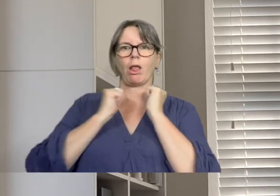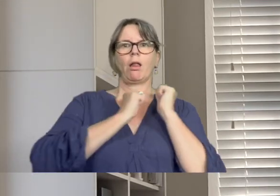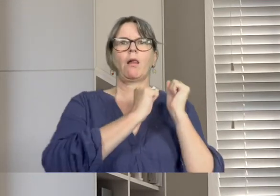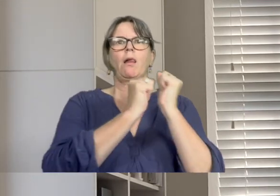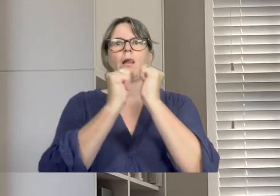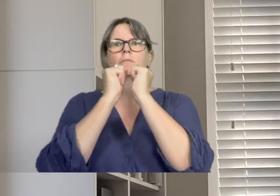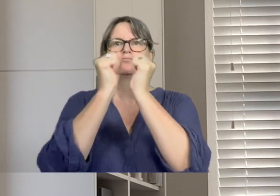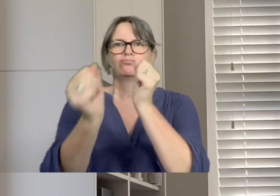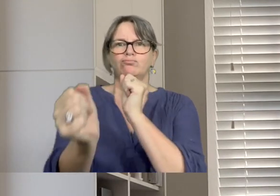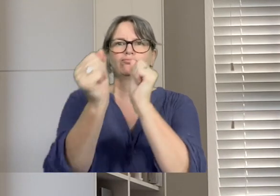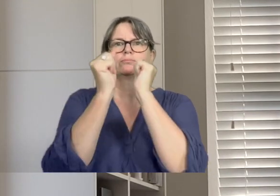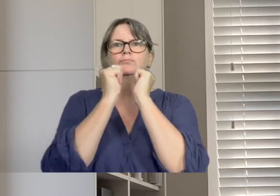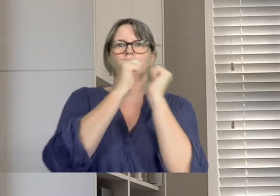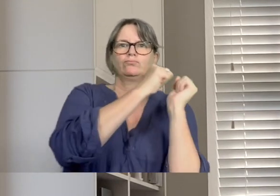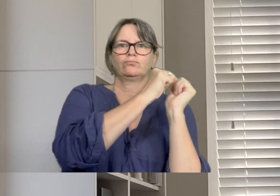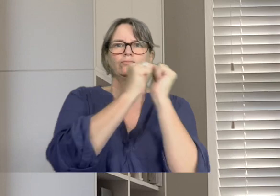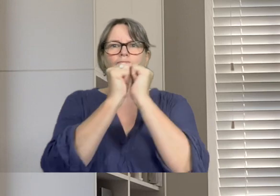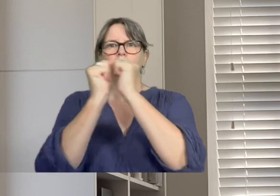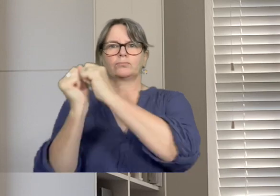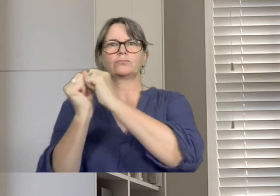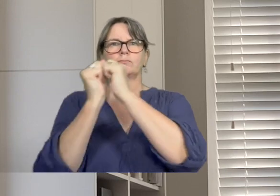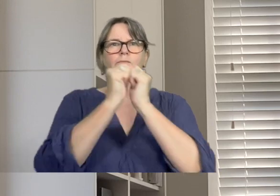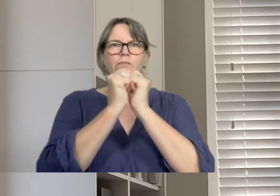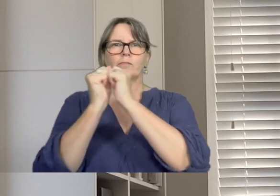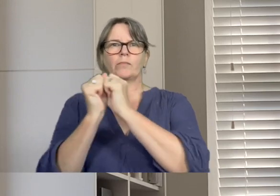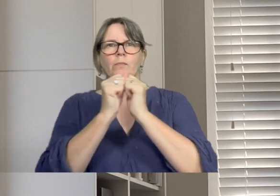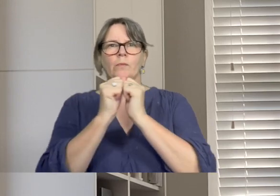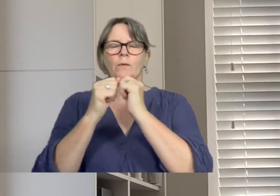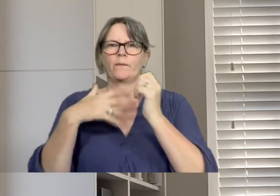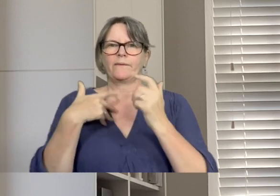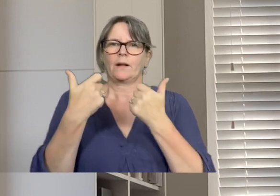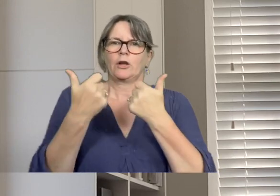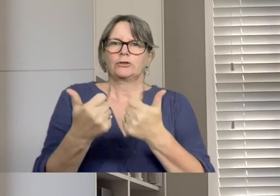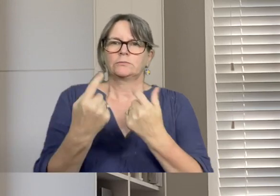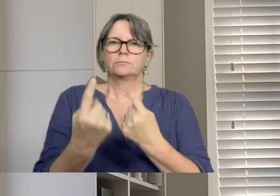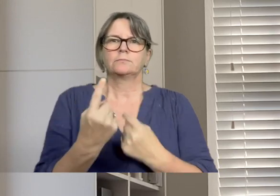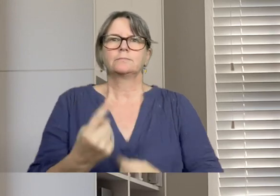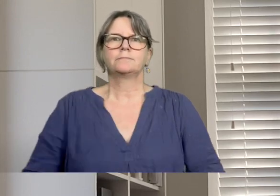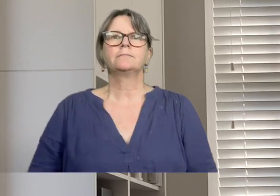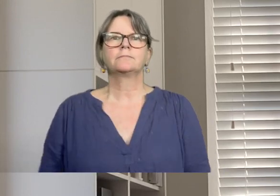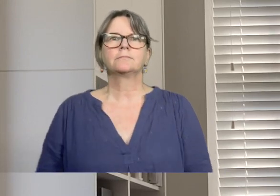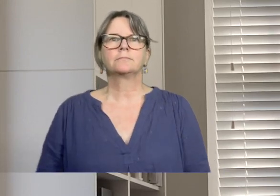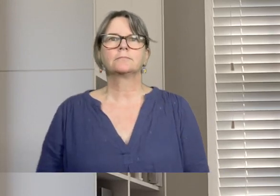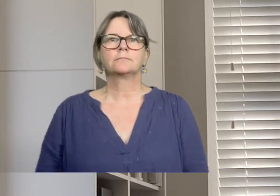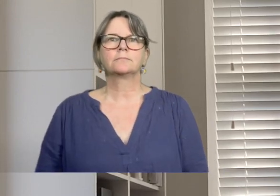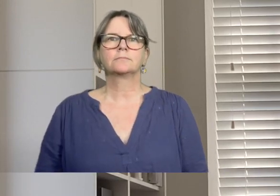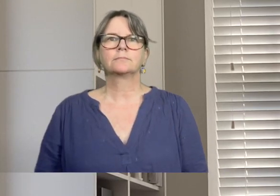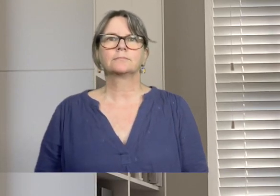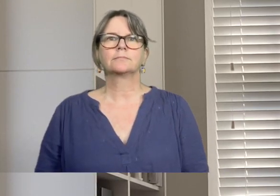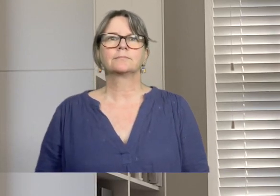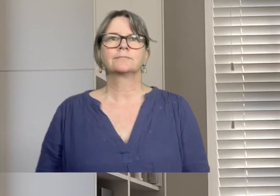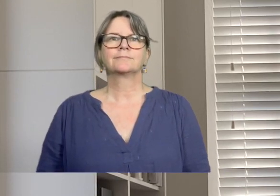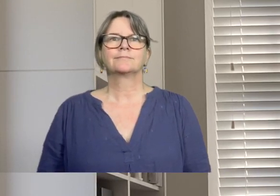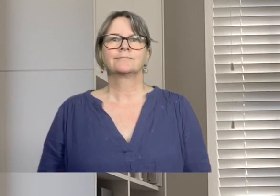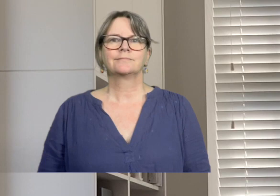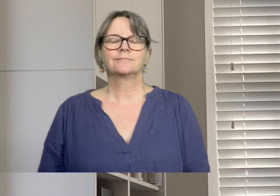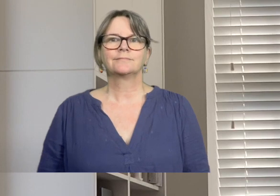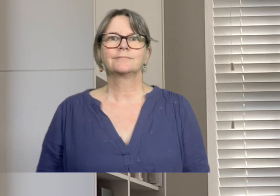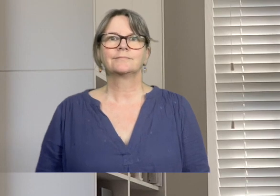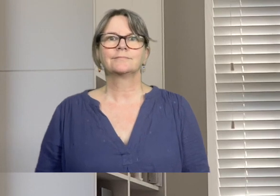or a little circle, a little kind of walk through, whatever's good. We're going to head to my little ab sequence.